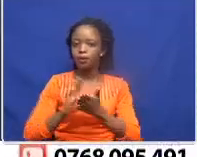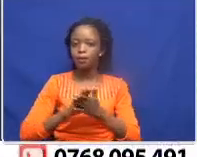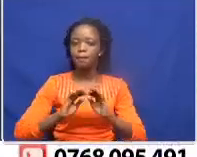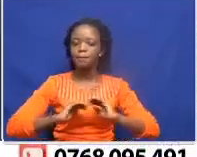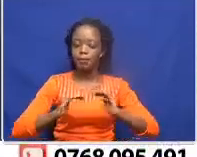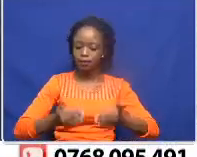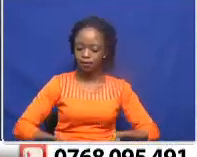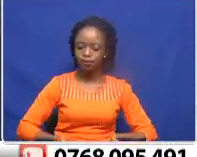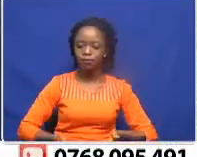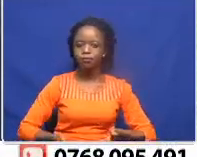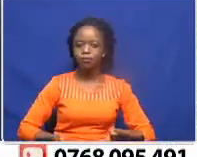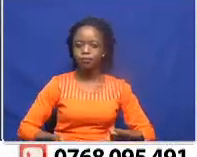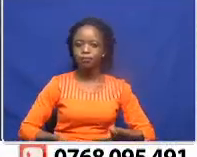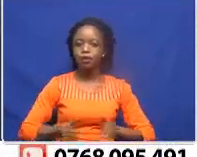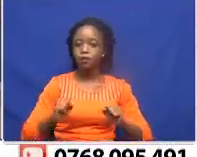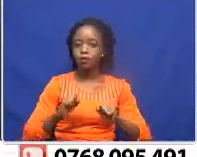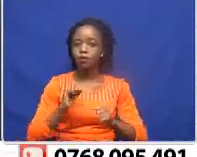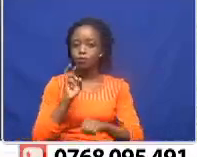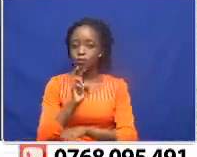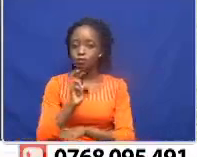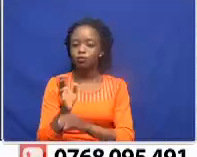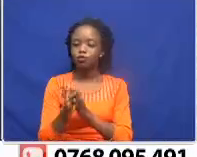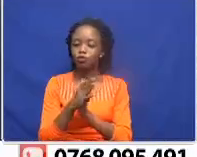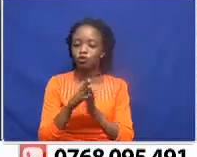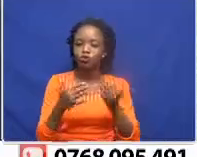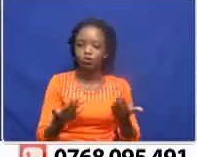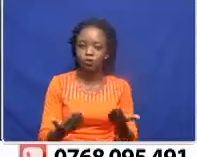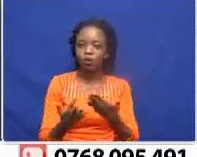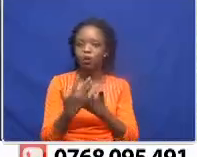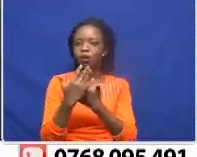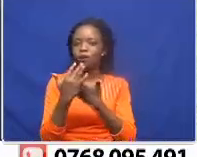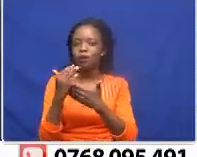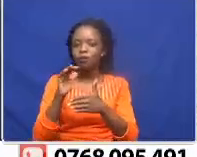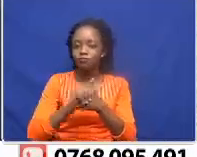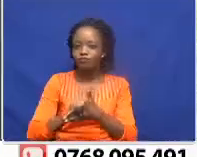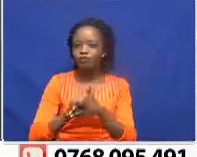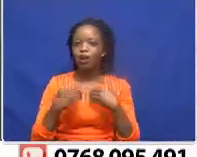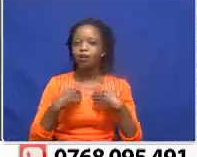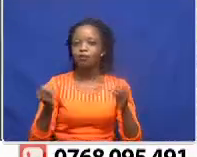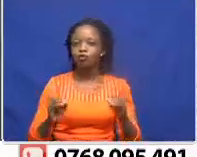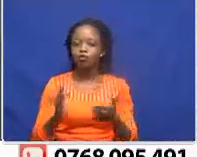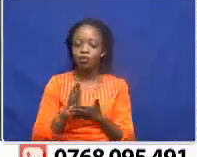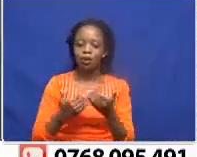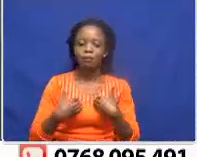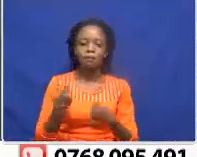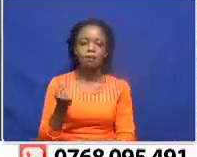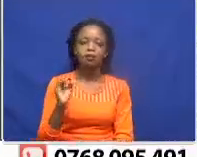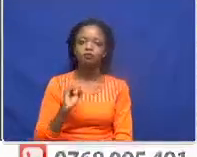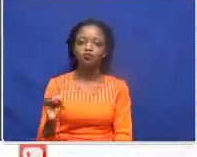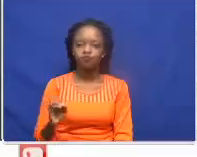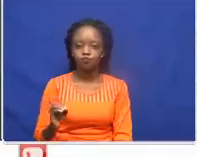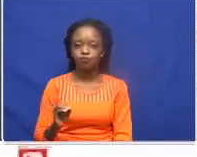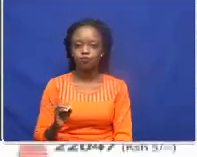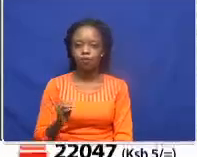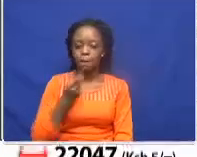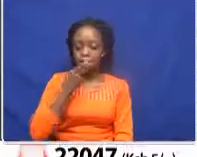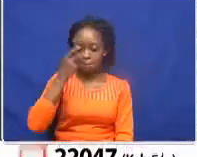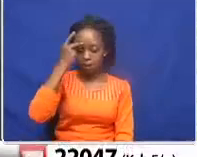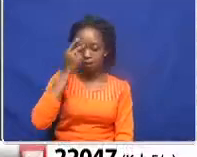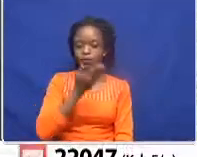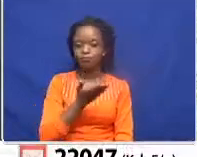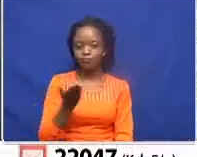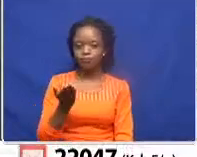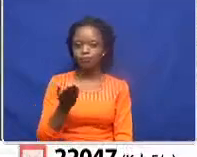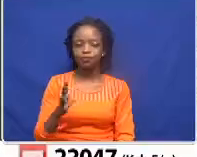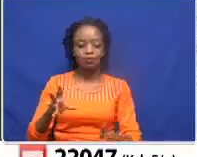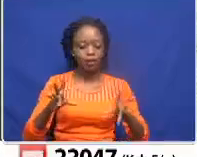the teenagers, unapata ni kwamba ni story na pads, story na wana pesa. The parents out there do not